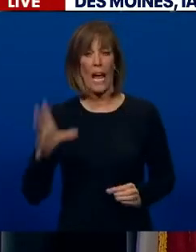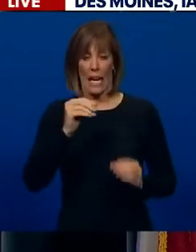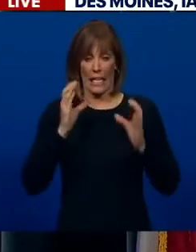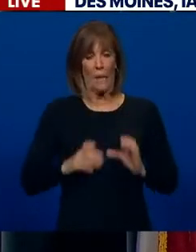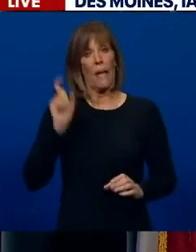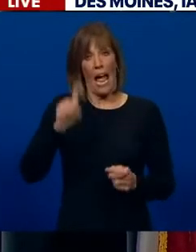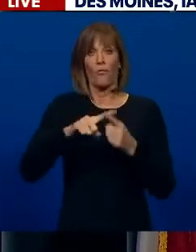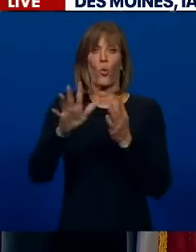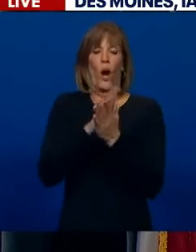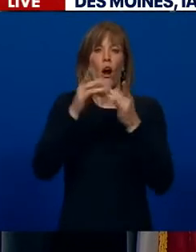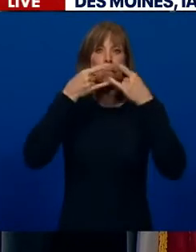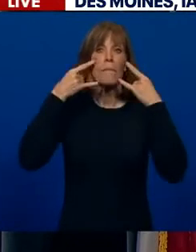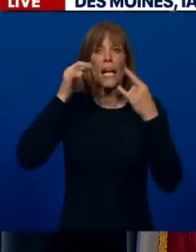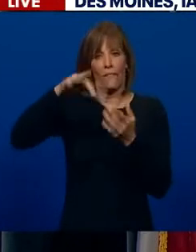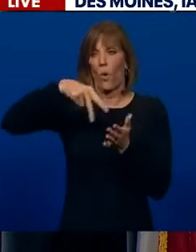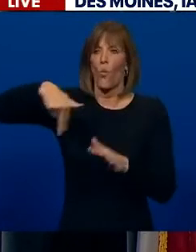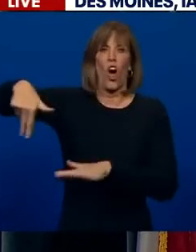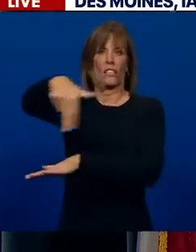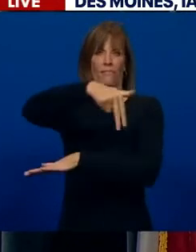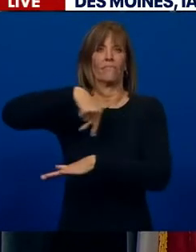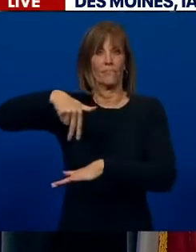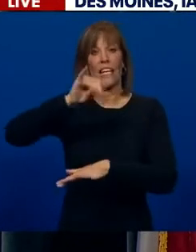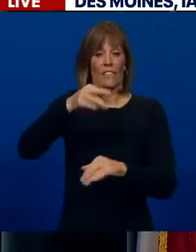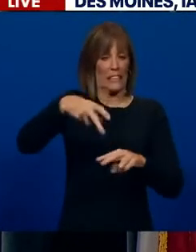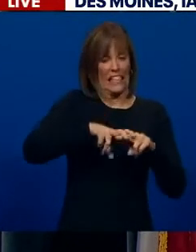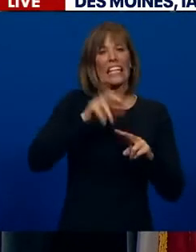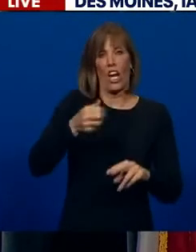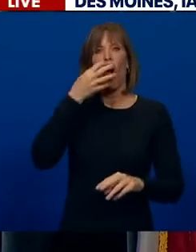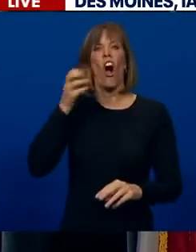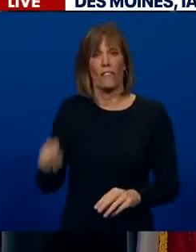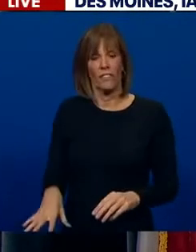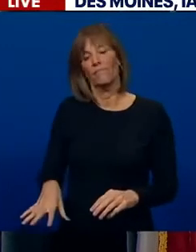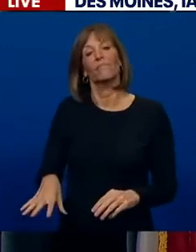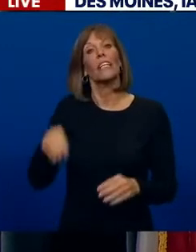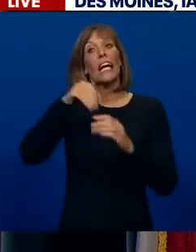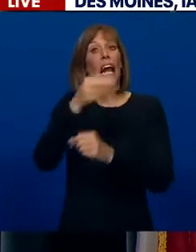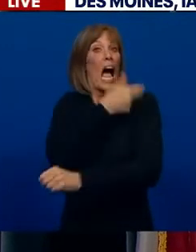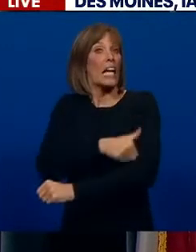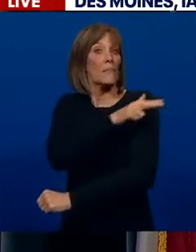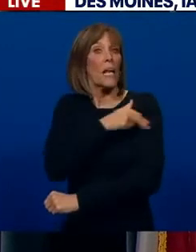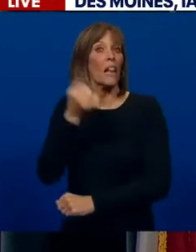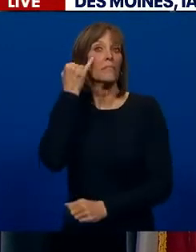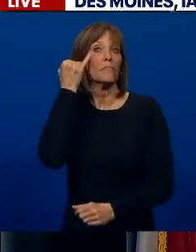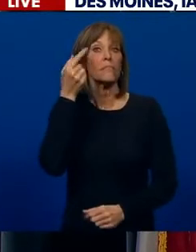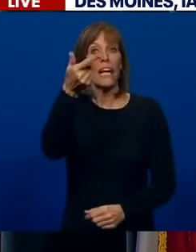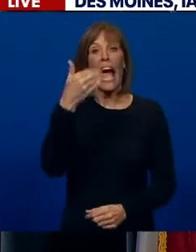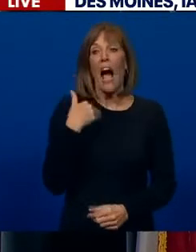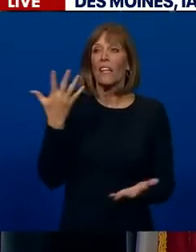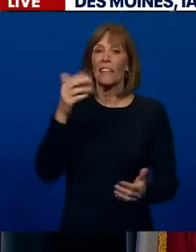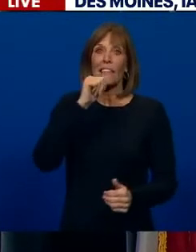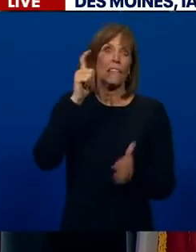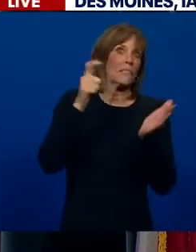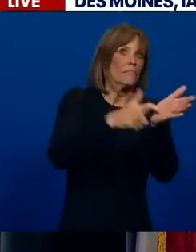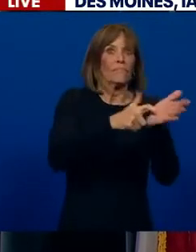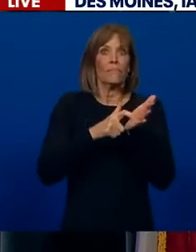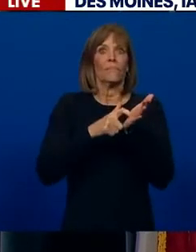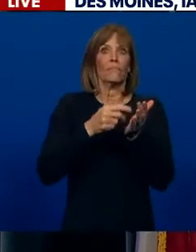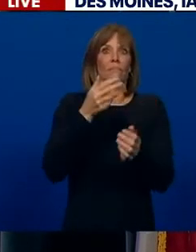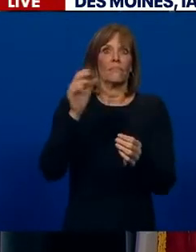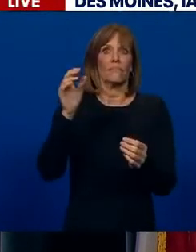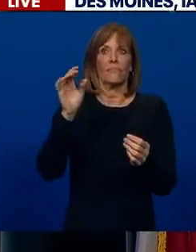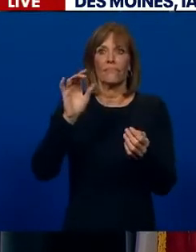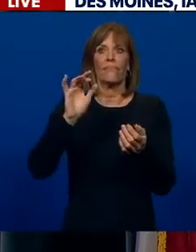not seated at the table. And inpatient elective procedures will be reduced by 50%. All